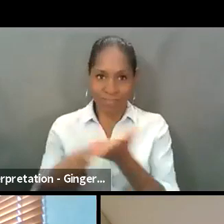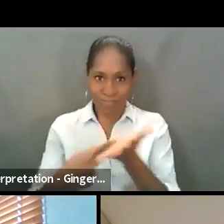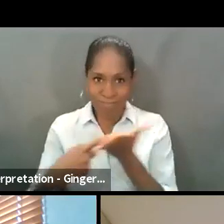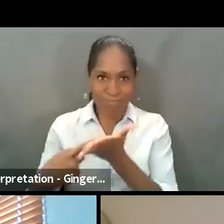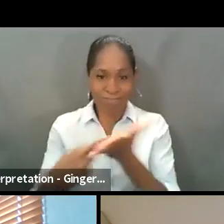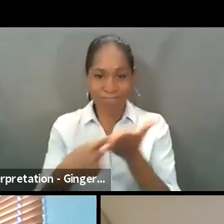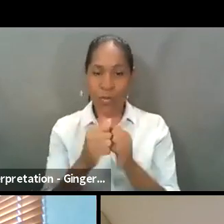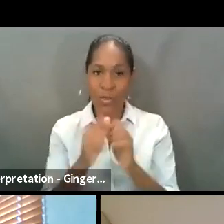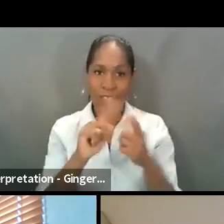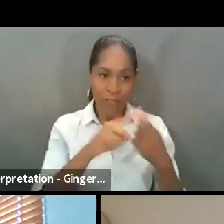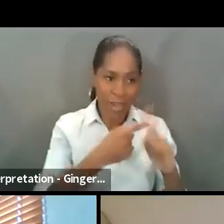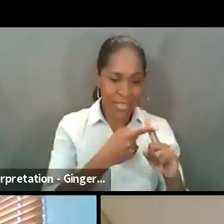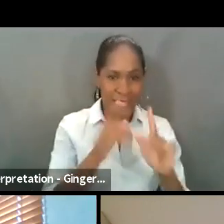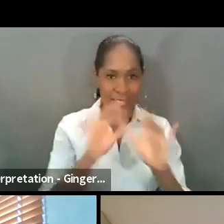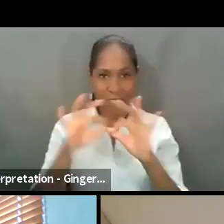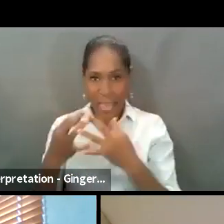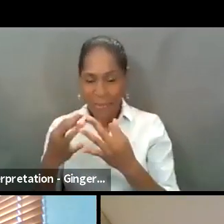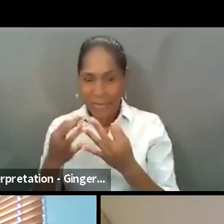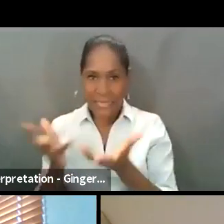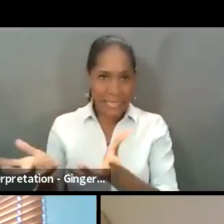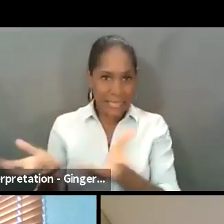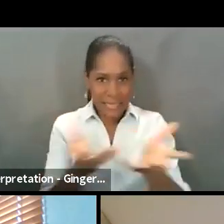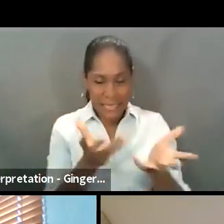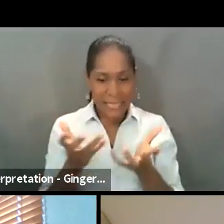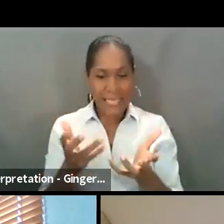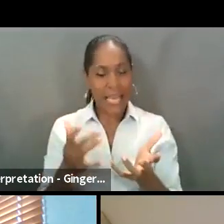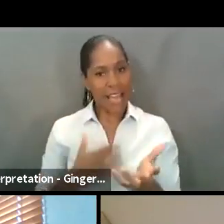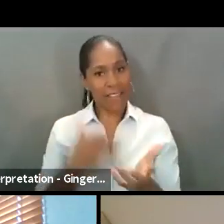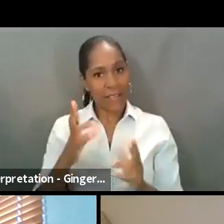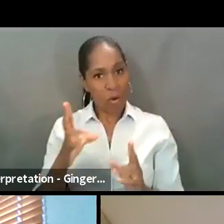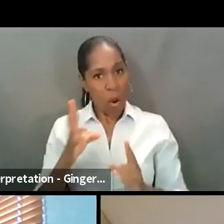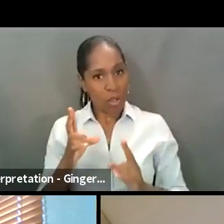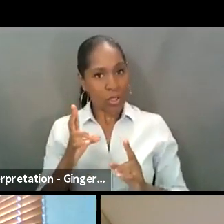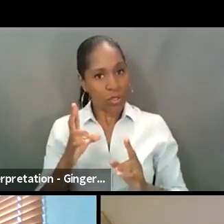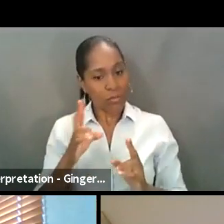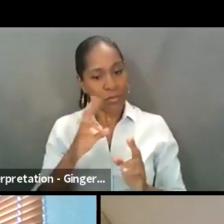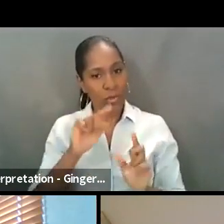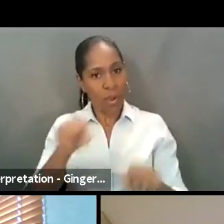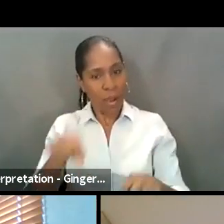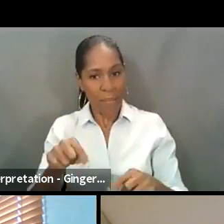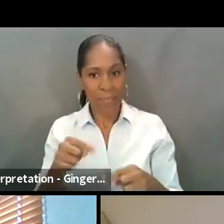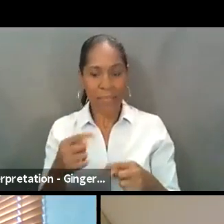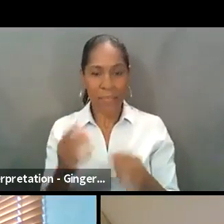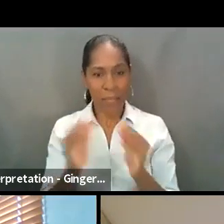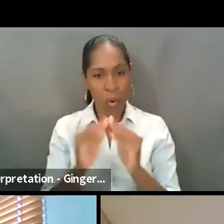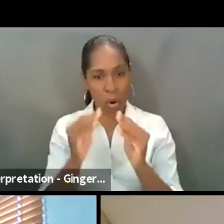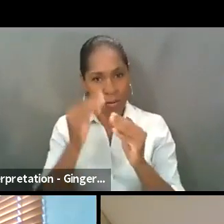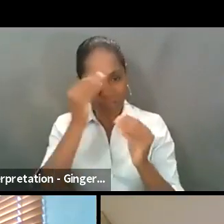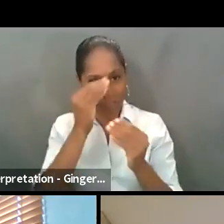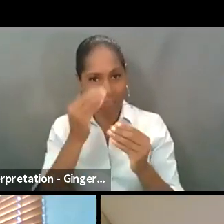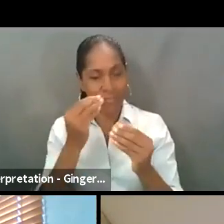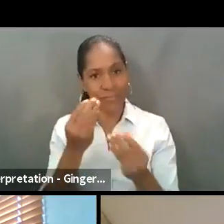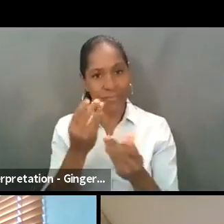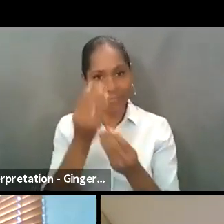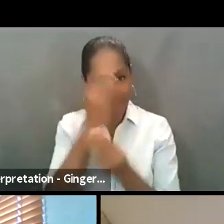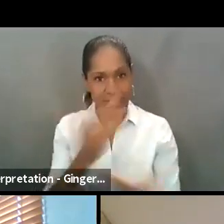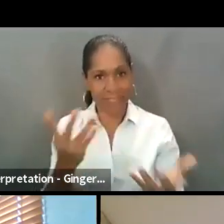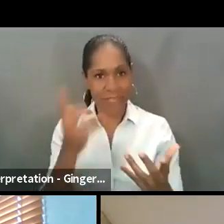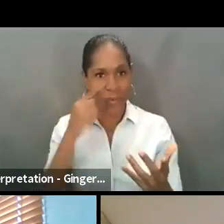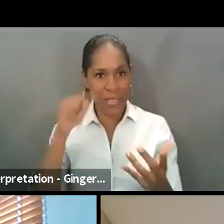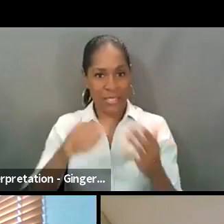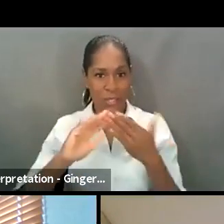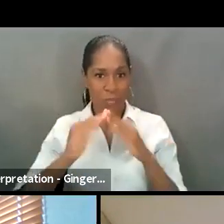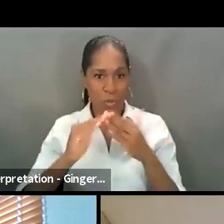friends and family, and I am very honored to be more accessible to this community. So thank you.